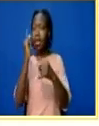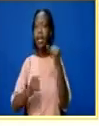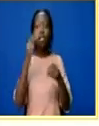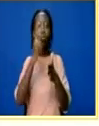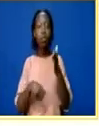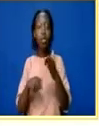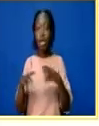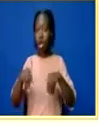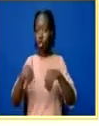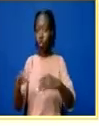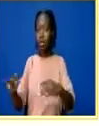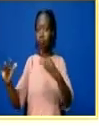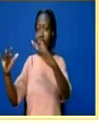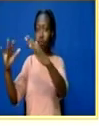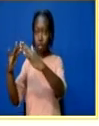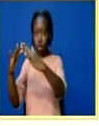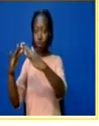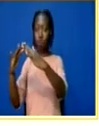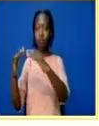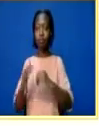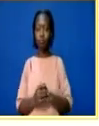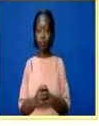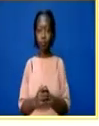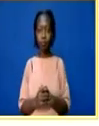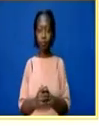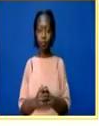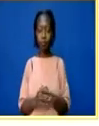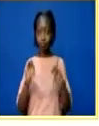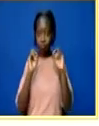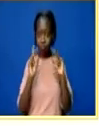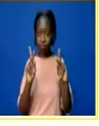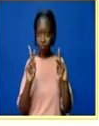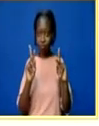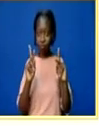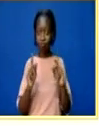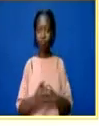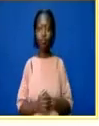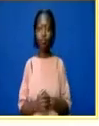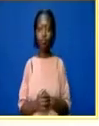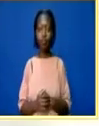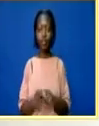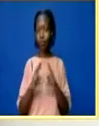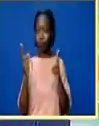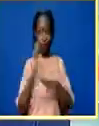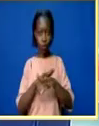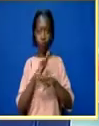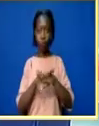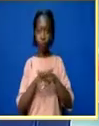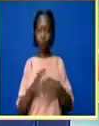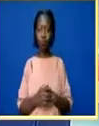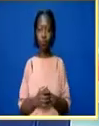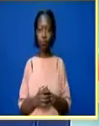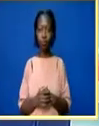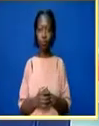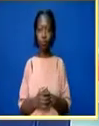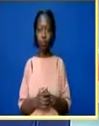deposition. Deposition, yes. Where it is deposited, mm-hmm, in another area. Okay. Sawa. Okay. Very good. So we have